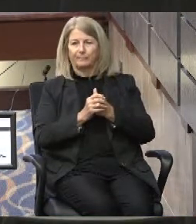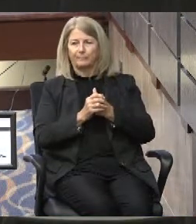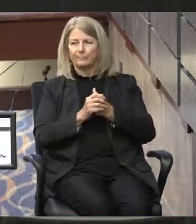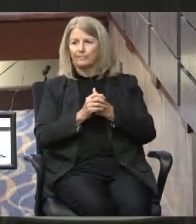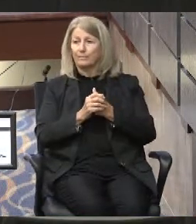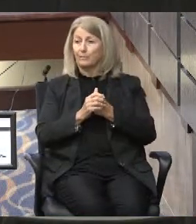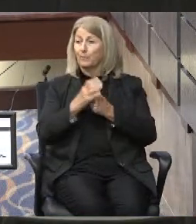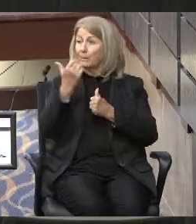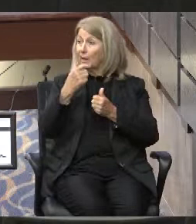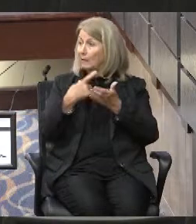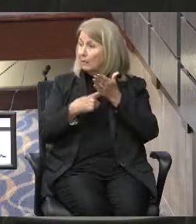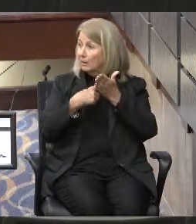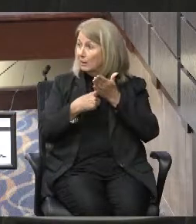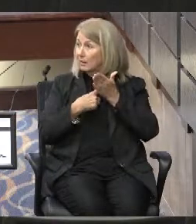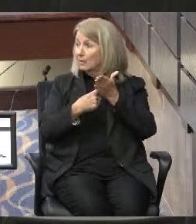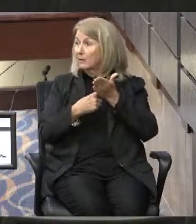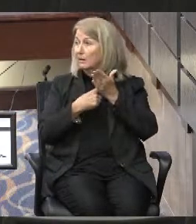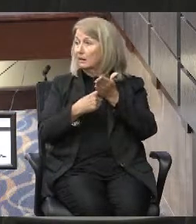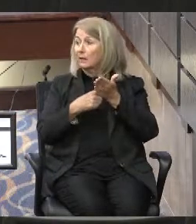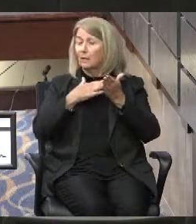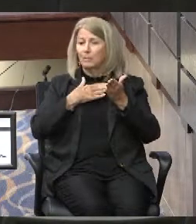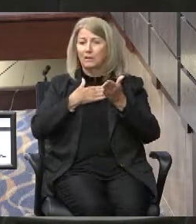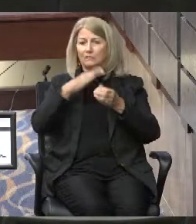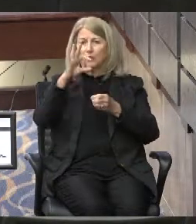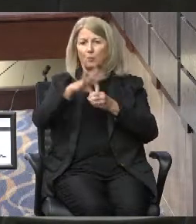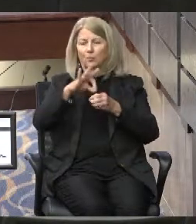Any discussion? Please poll the council.